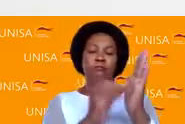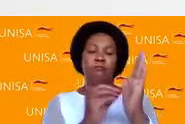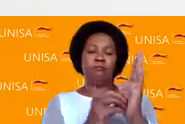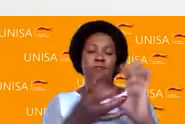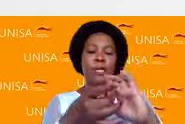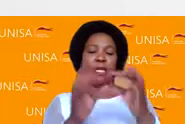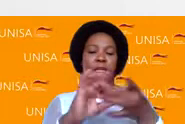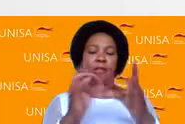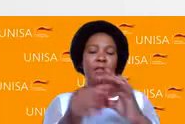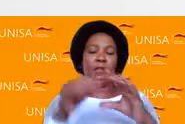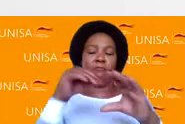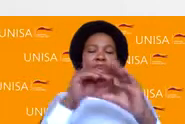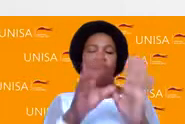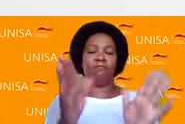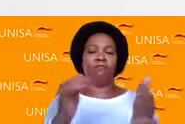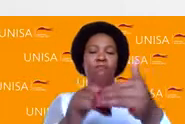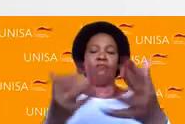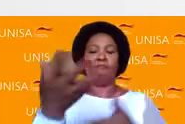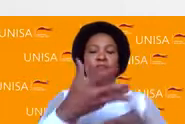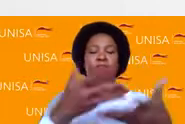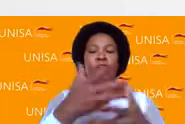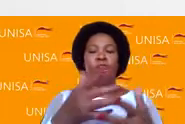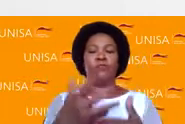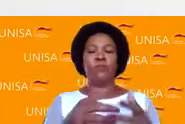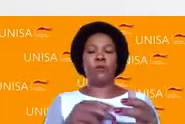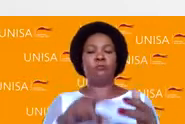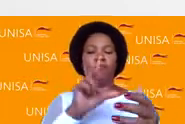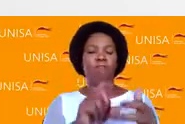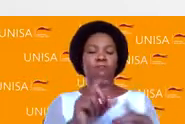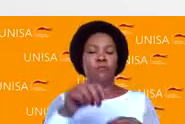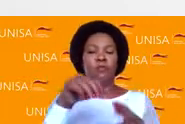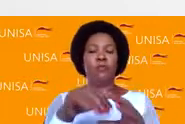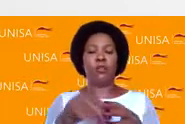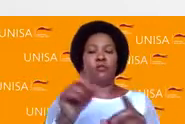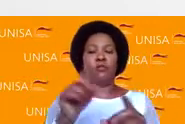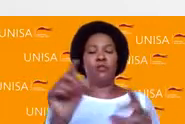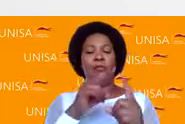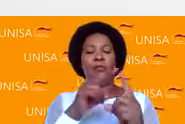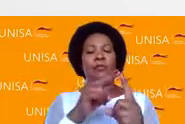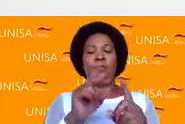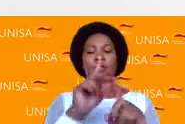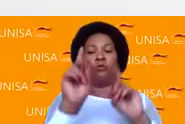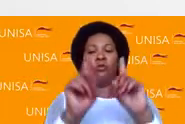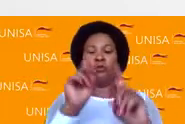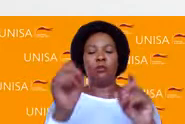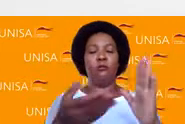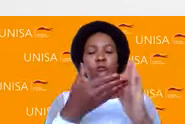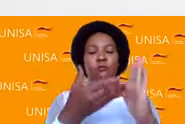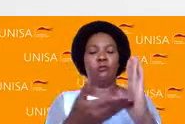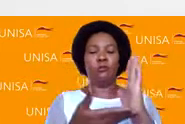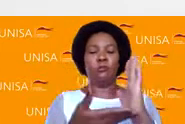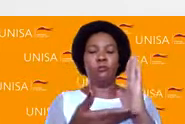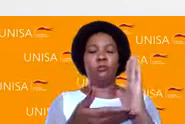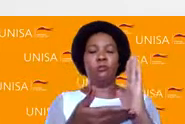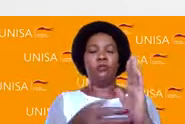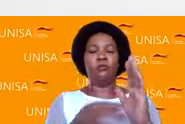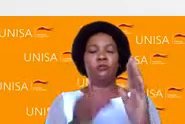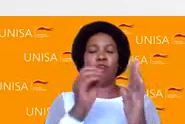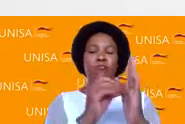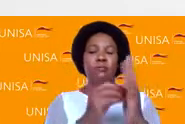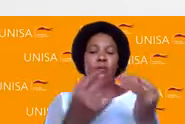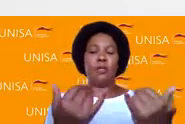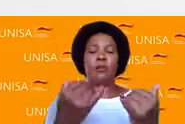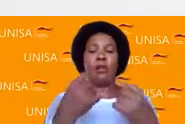and just click on the link. I see there's a question, how does badges work? I'll quickly cover badges now.